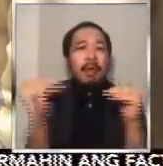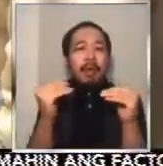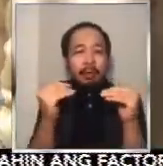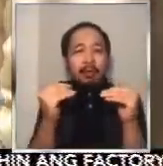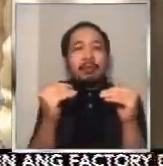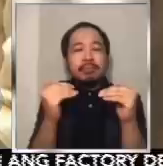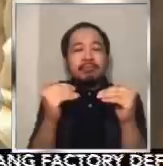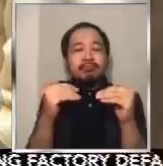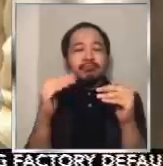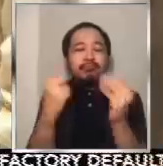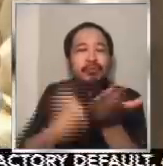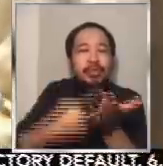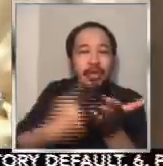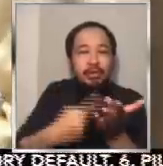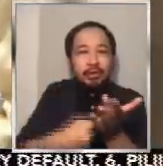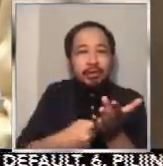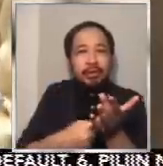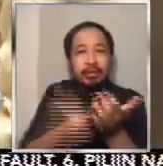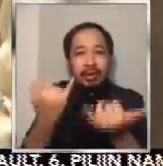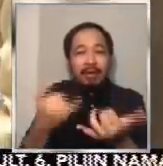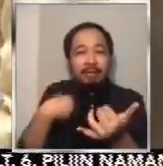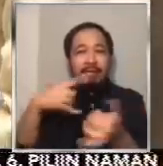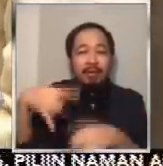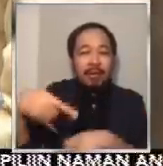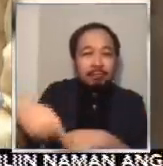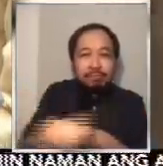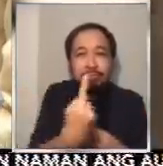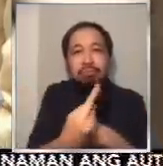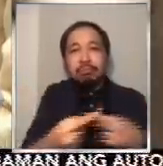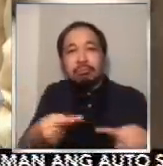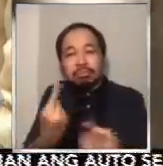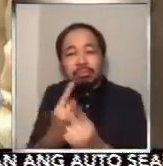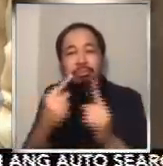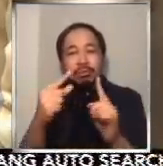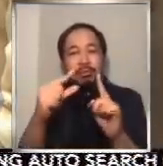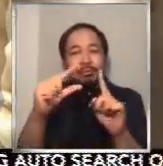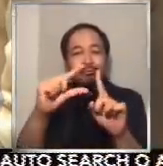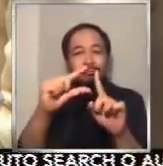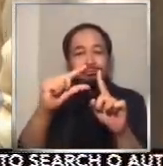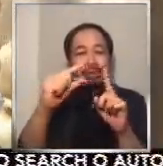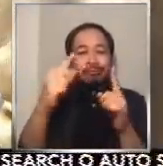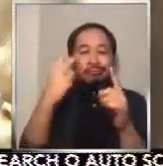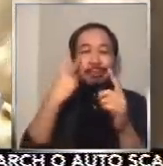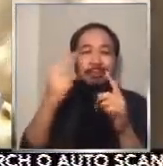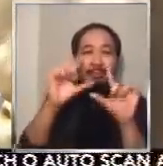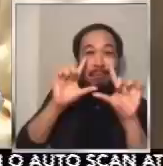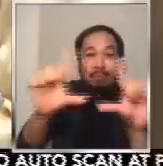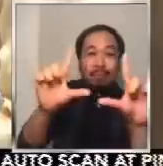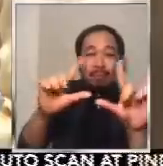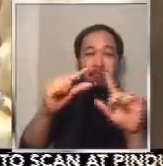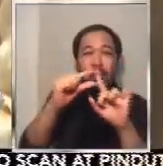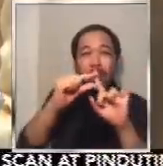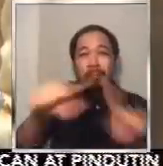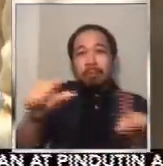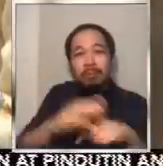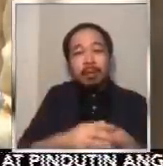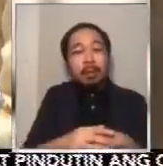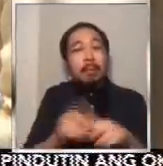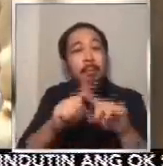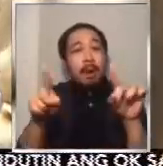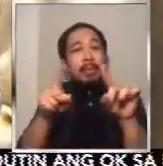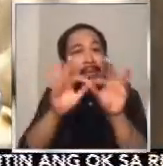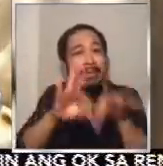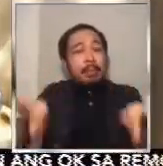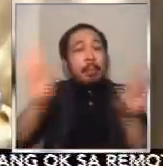in name-calling, slander, and humiliating each other, all for the sake of this